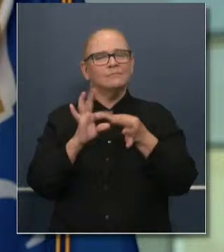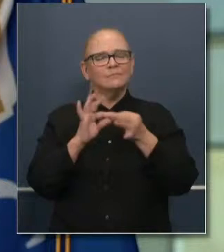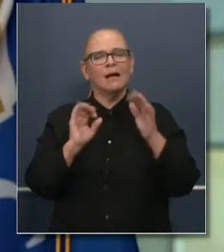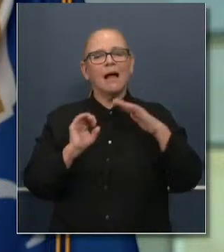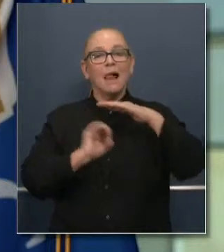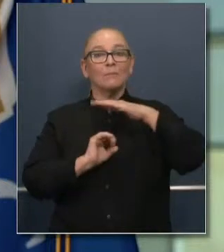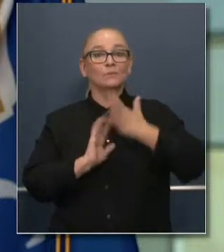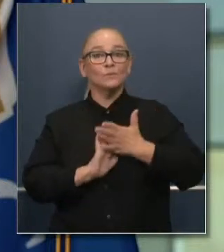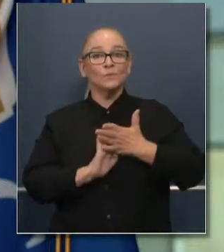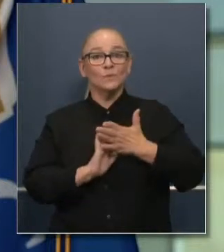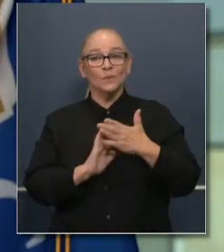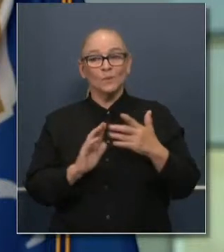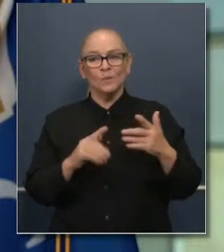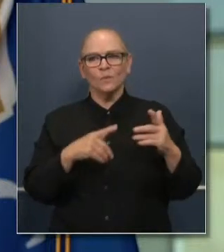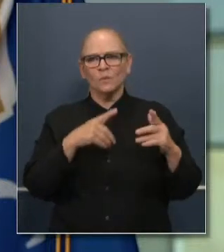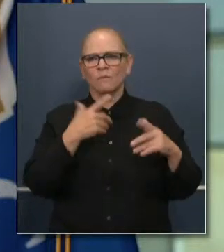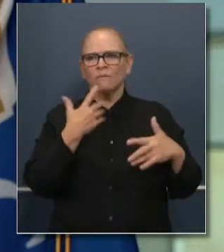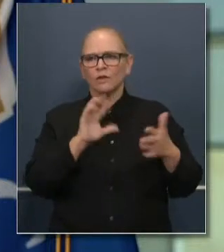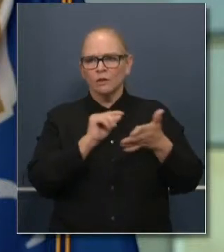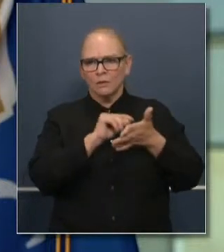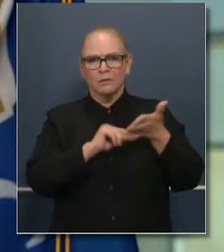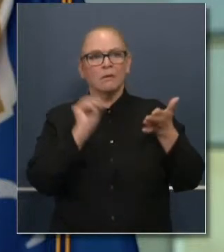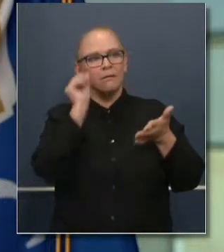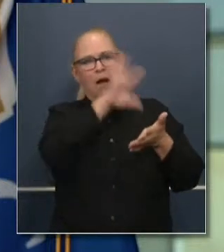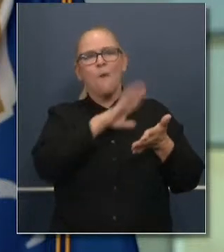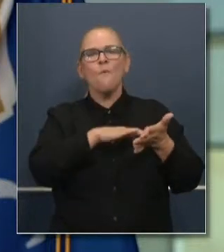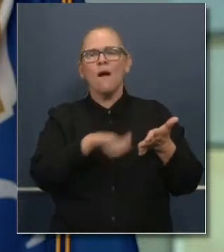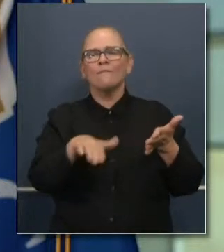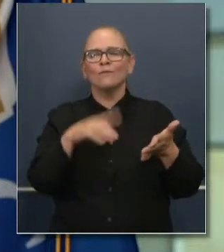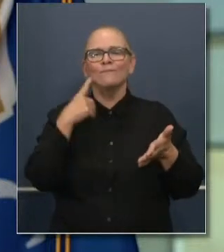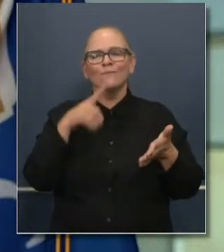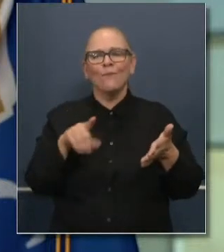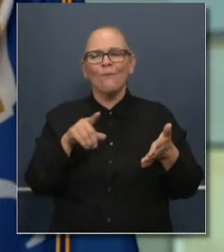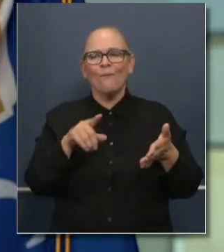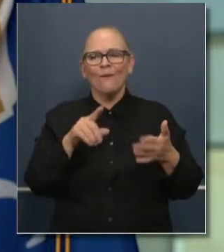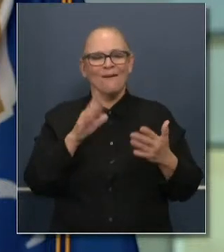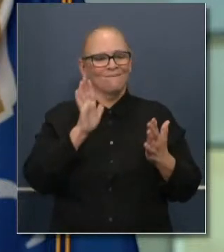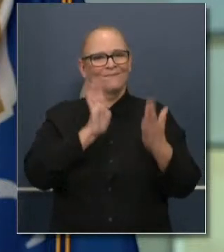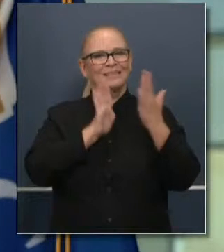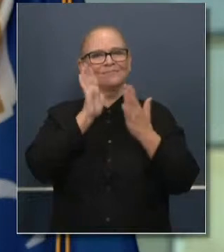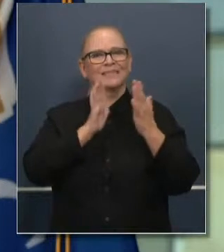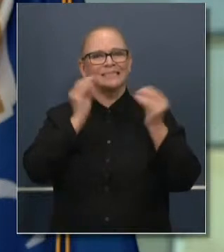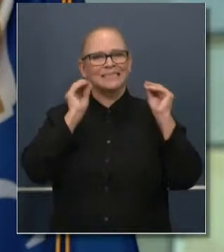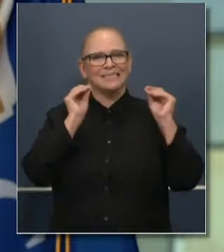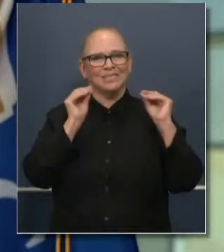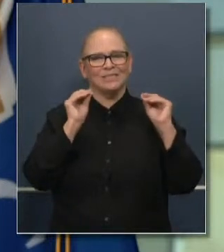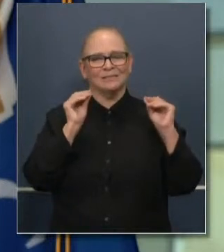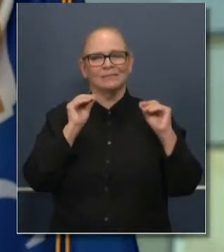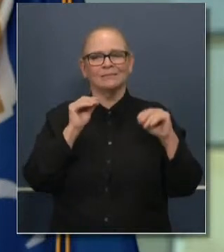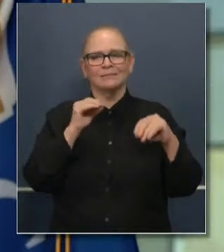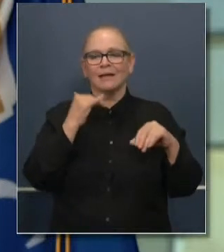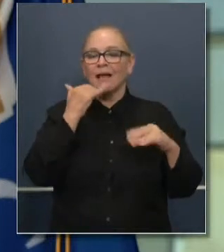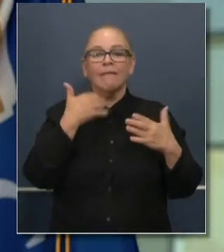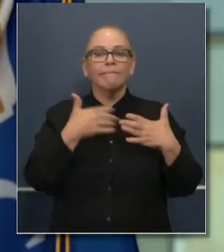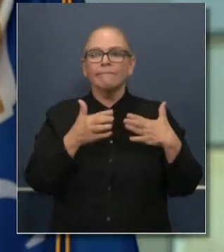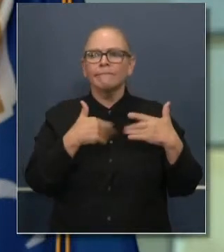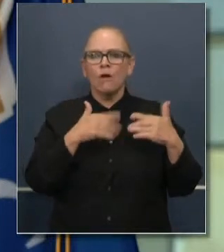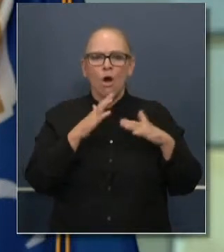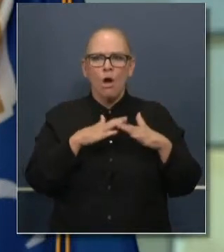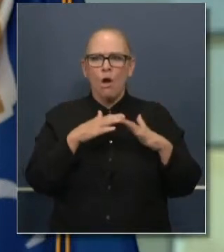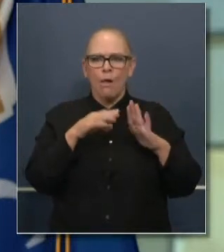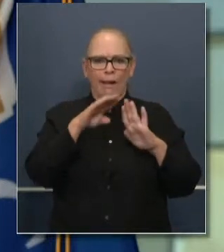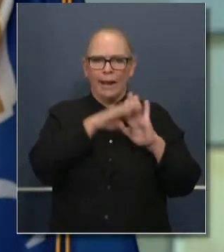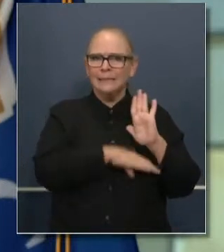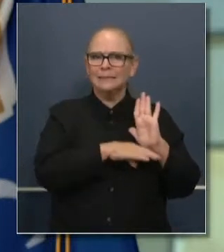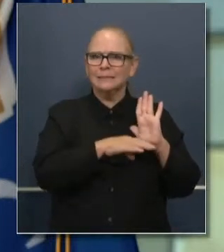even if they are in a county on the state's monitoring list. But there's still no process, and some schools that are interested in applying say that